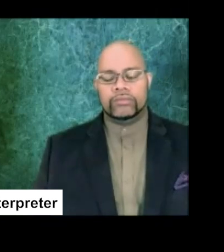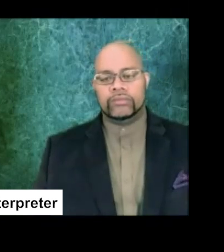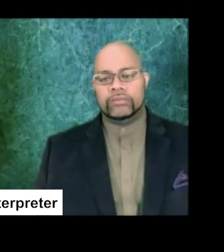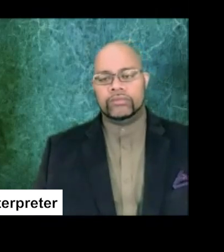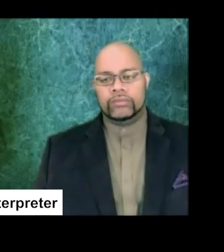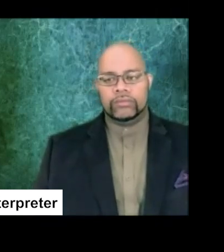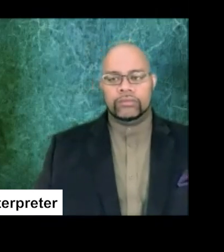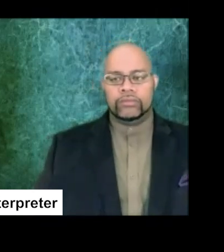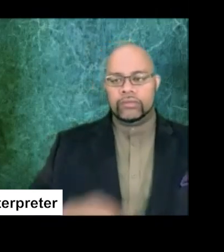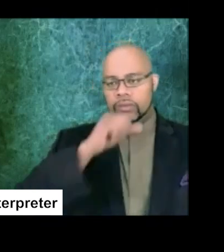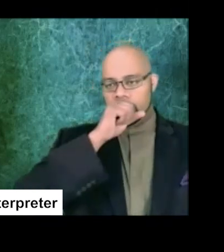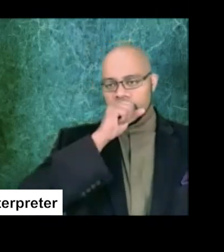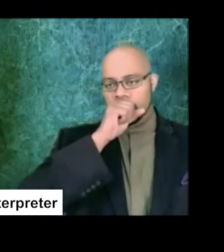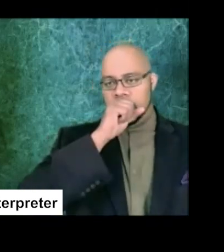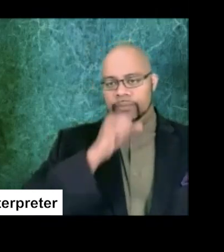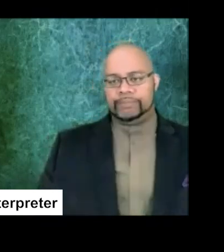around